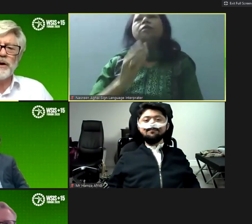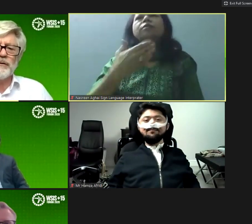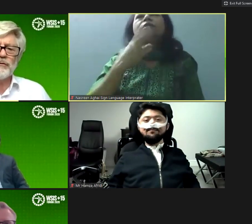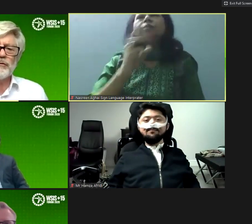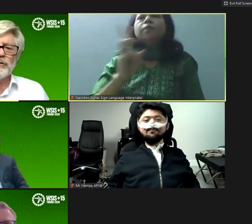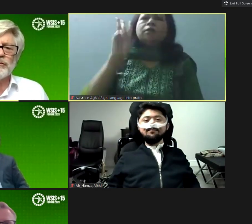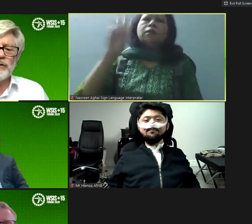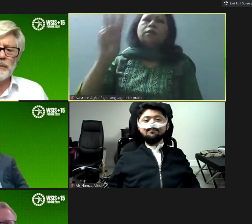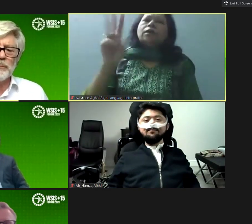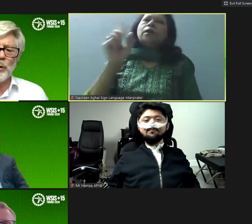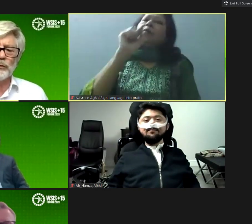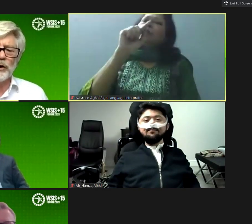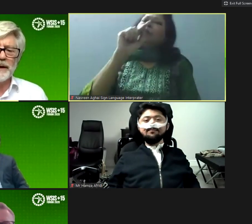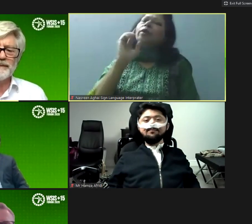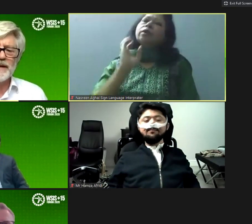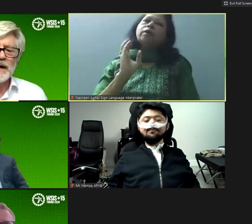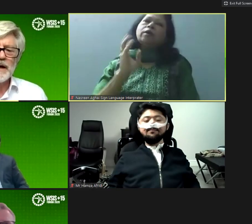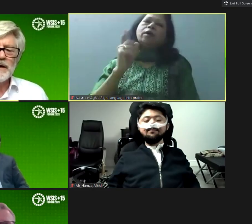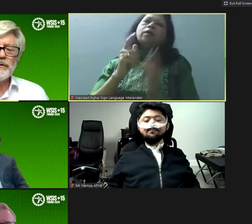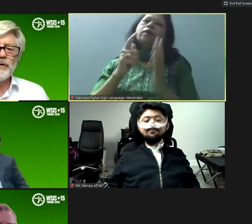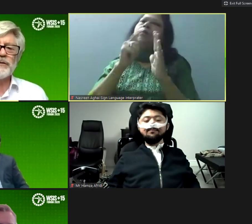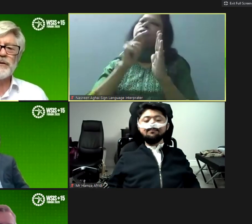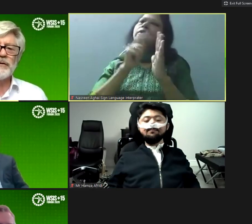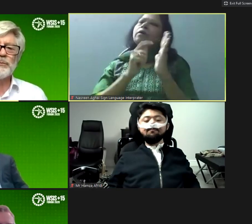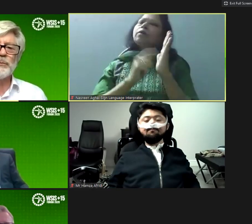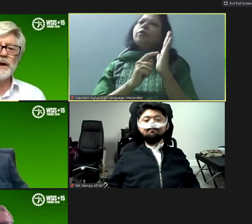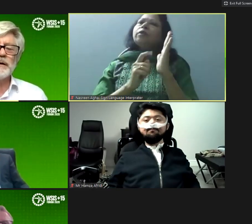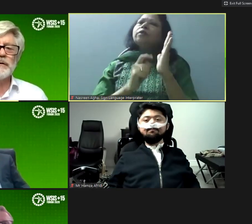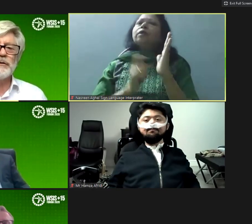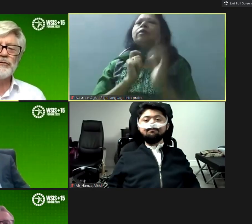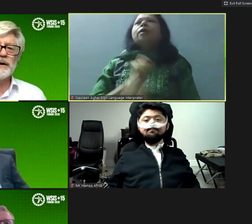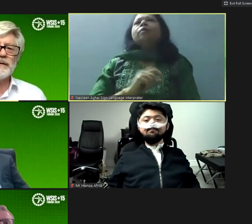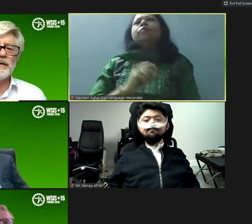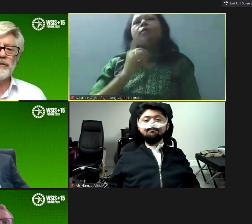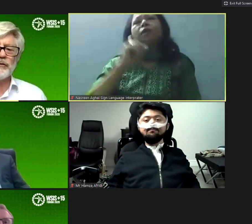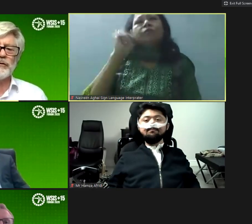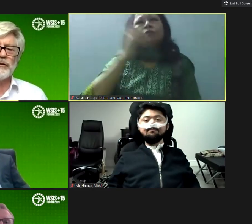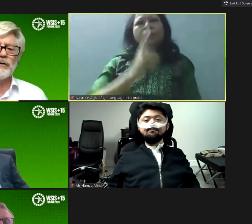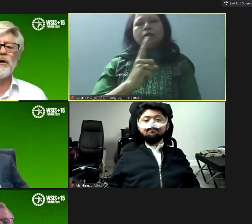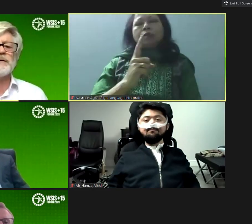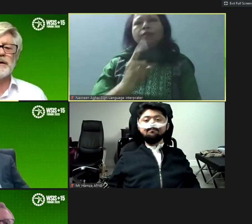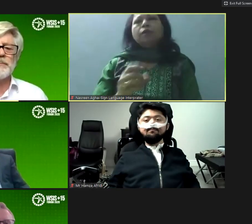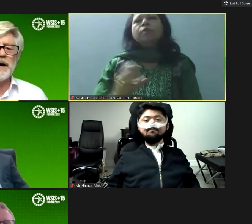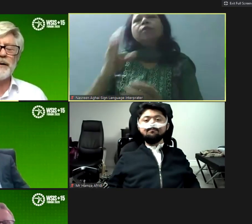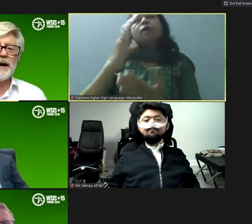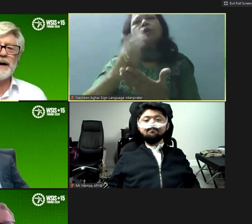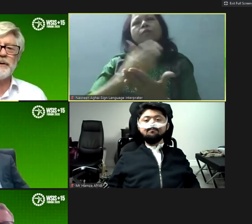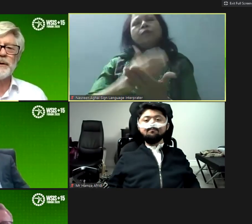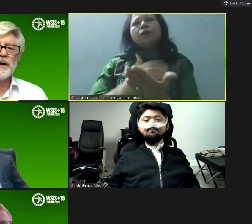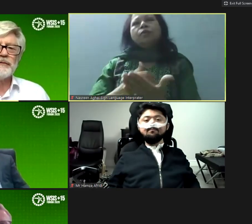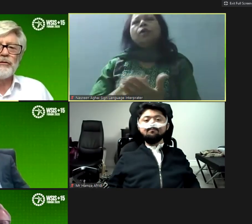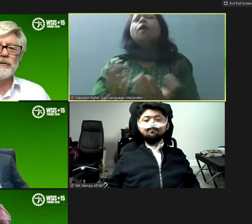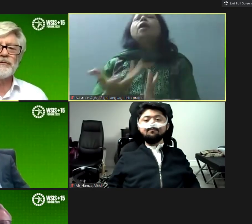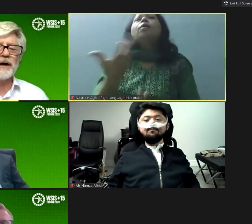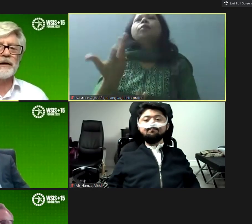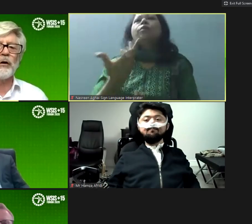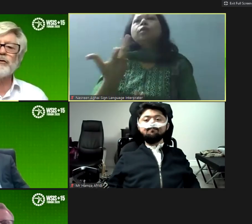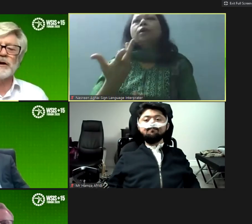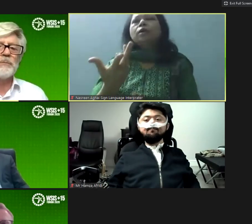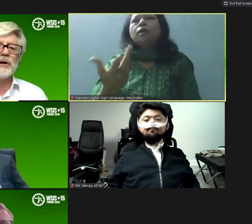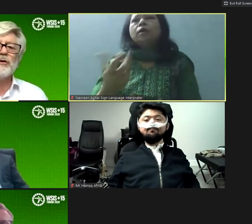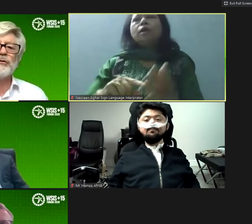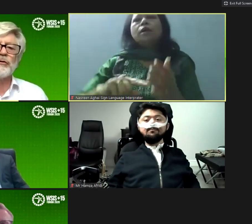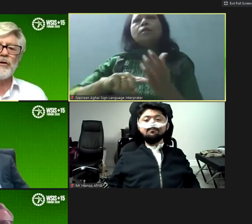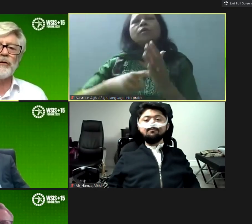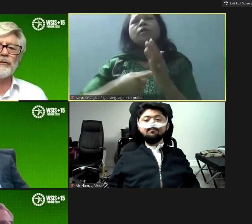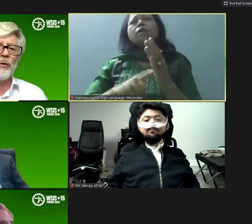3 points to set the ball rolling. The first is we usually at these sessions hear a great deal about how digital technology